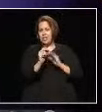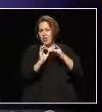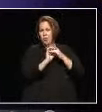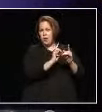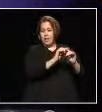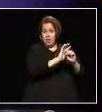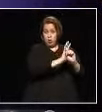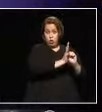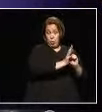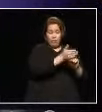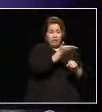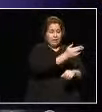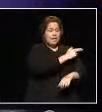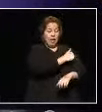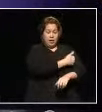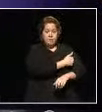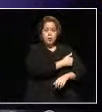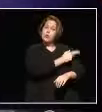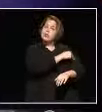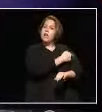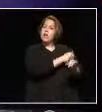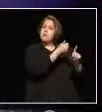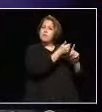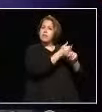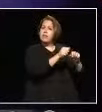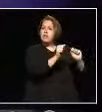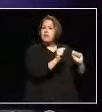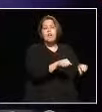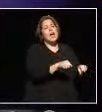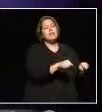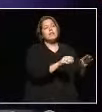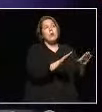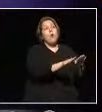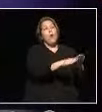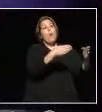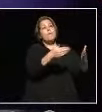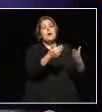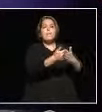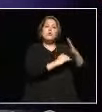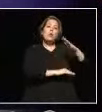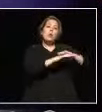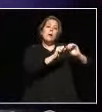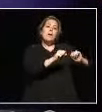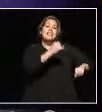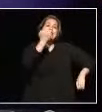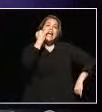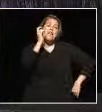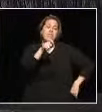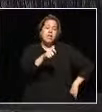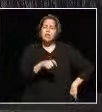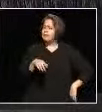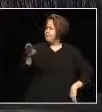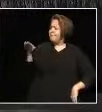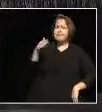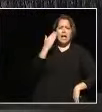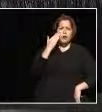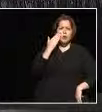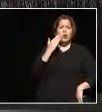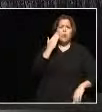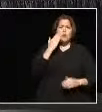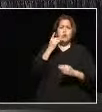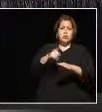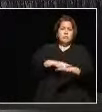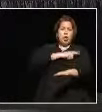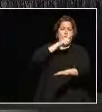and the hospitals have the ability to open up new capacity if it's needed. You know, we know there's some